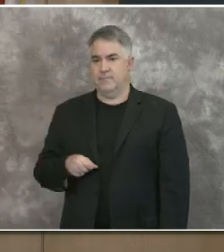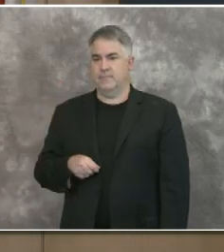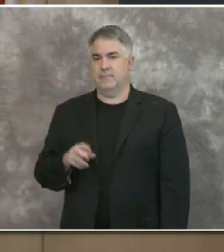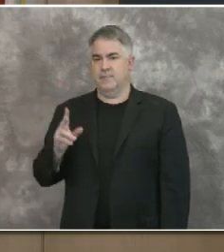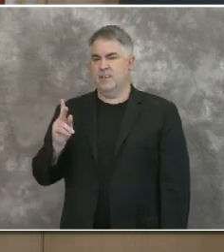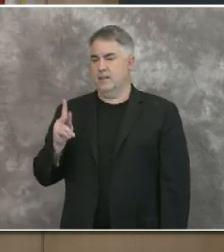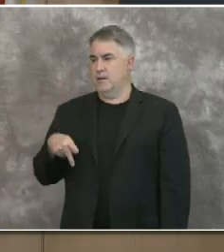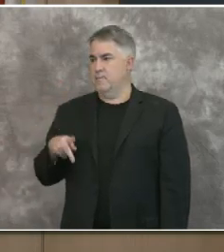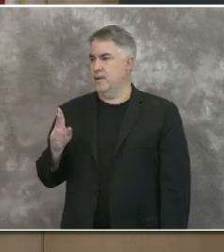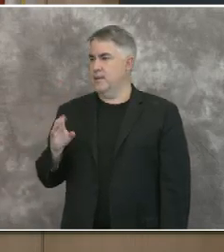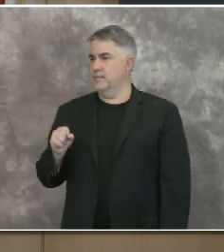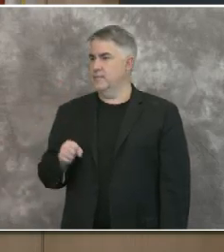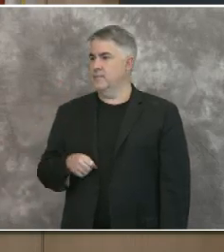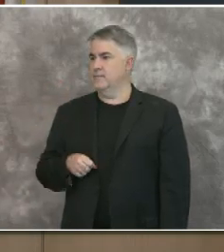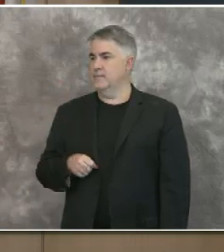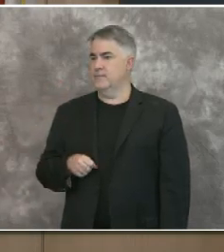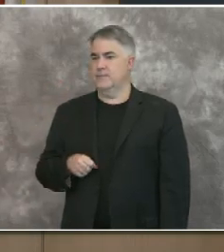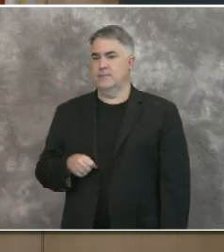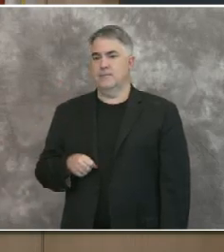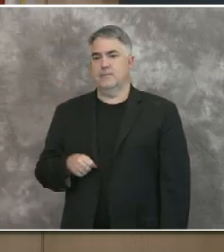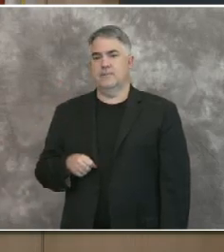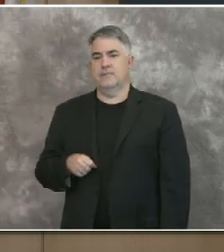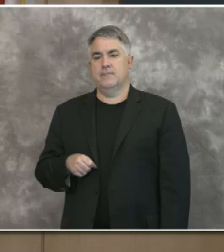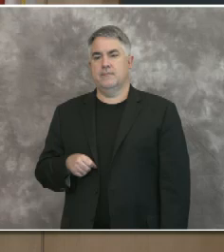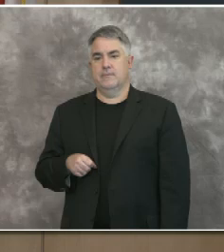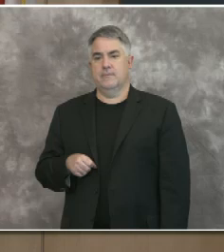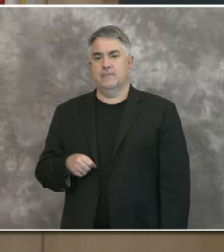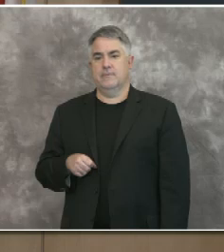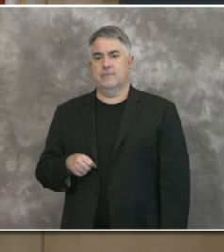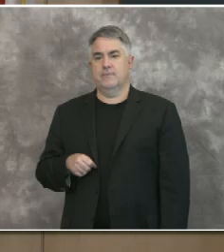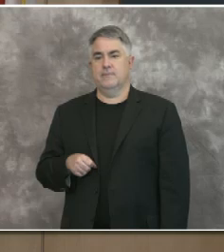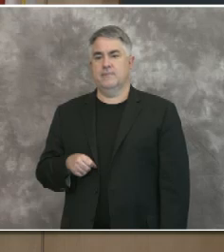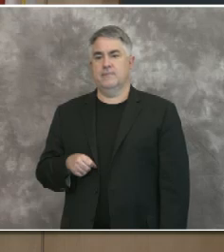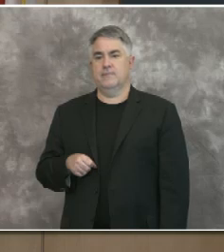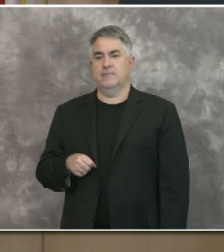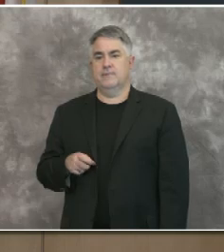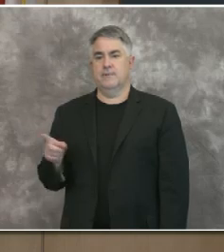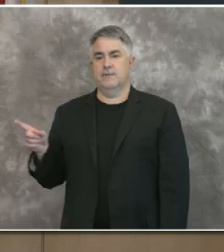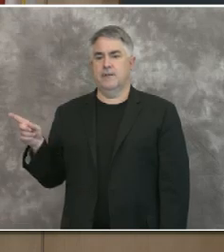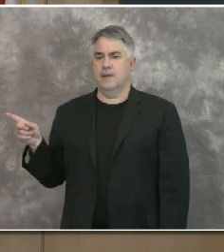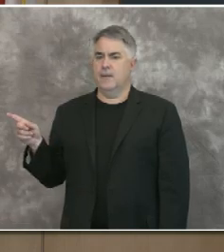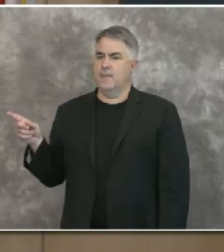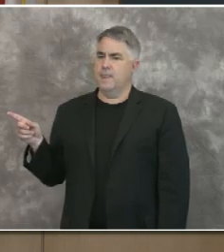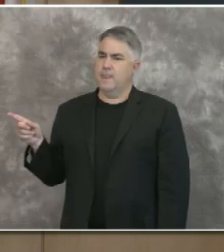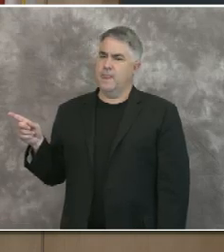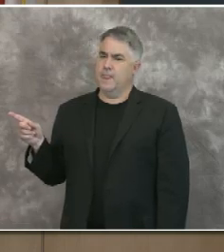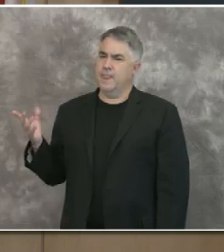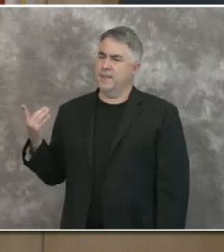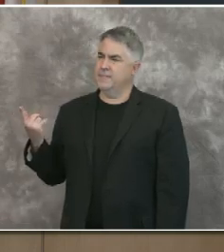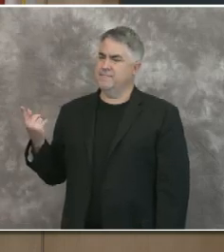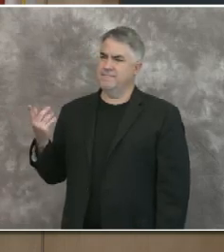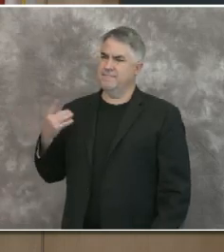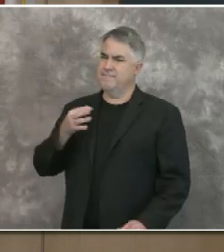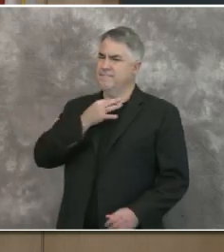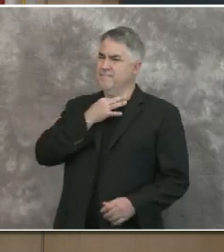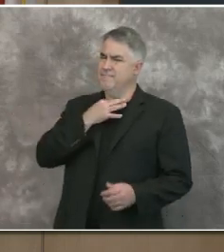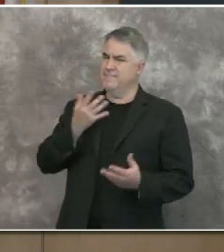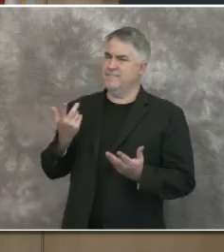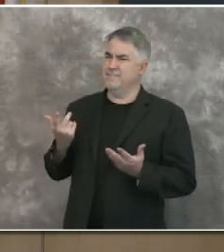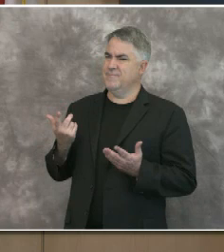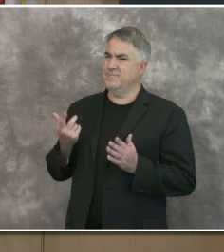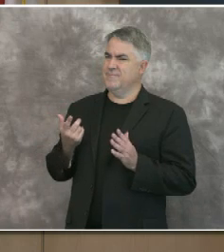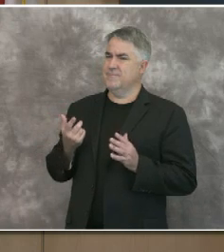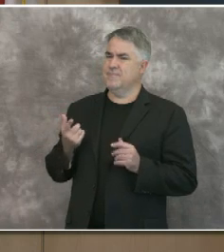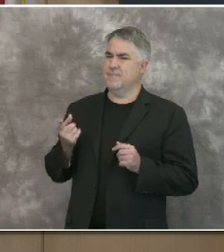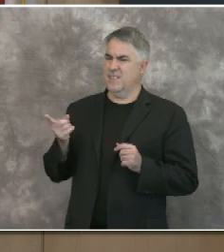I just wondering if you guys have talked about an enforcement plan for regulations pertaining to restaurant and retail stores, or just curious what those